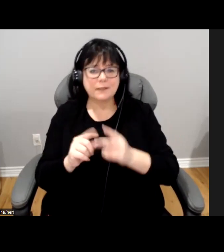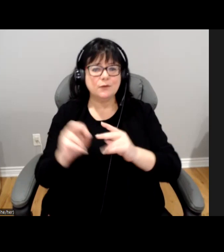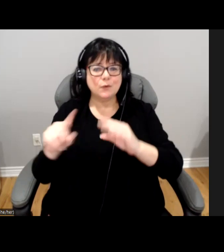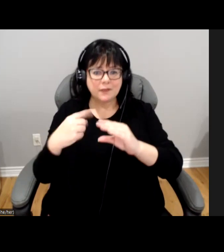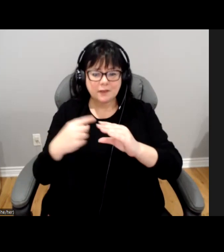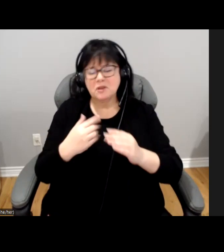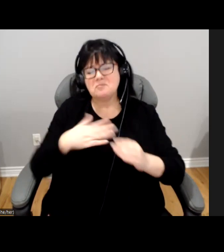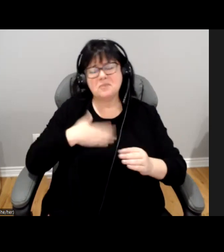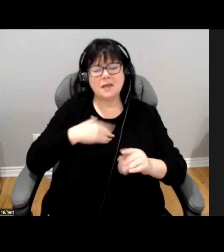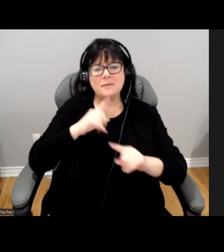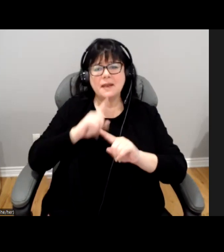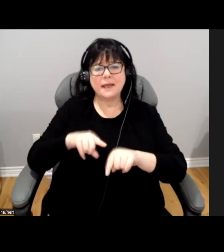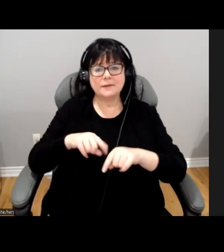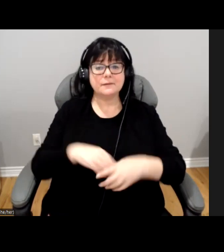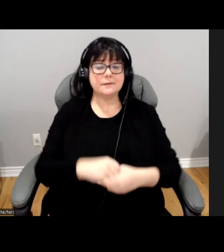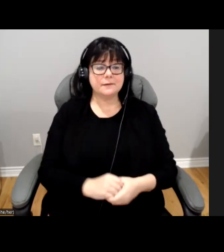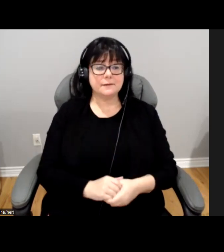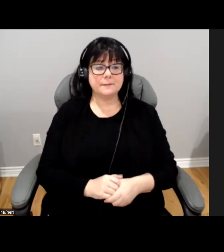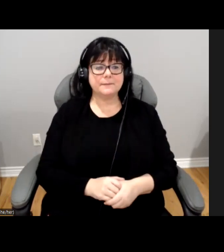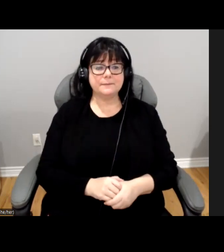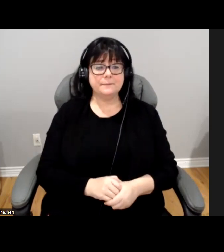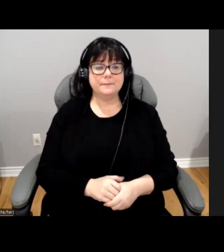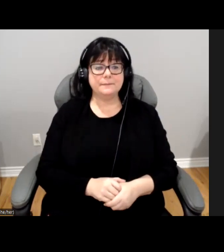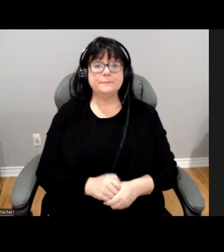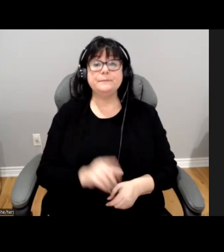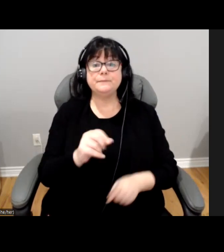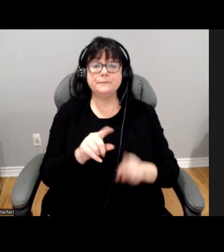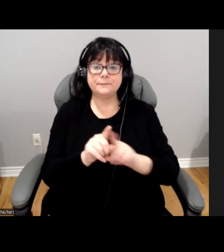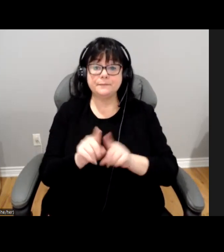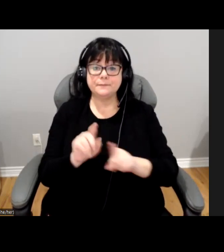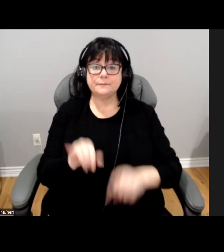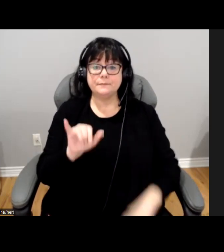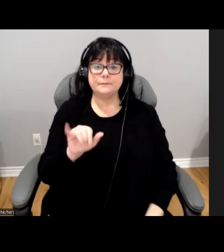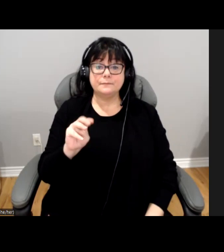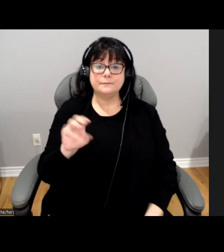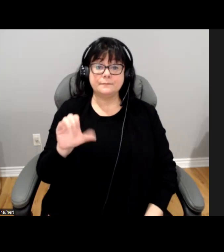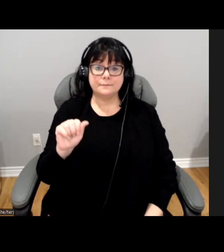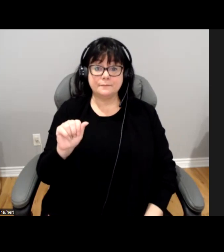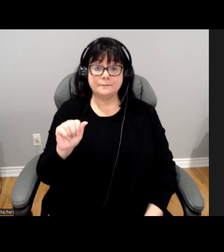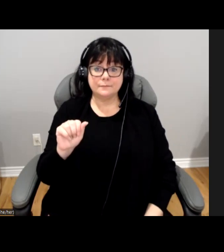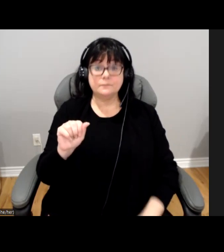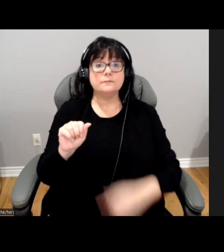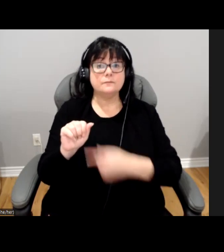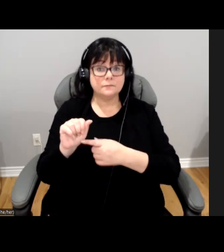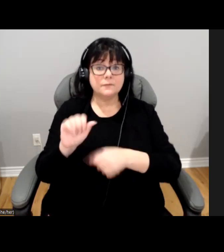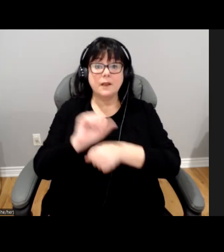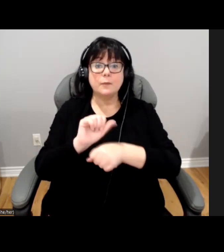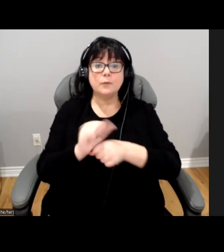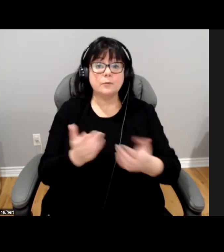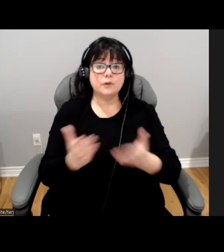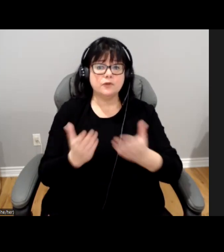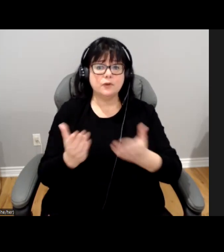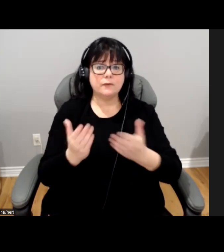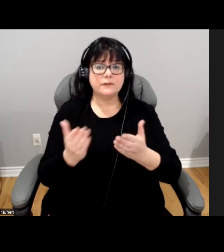if you have questions. The other thing I want to offer is that the YMCA is pretty vast with employment services, not so much